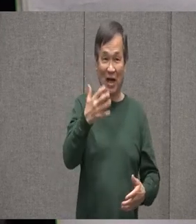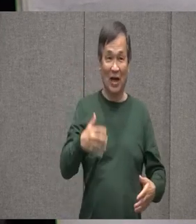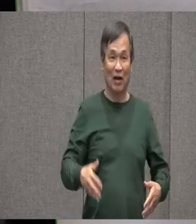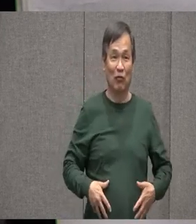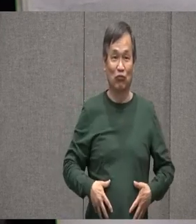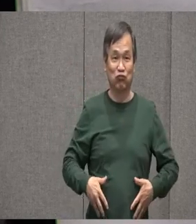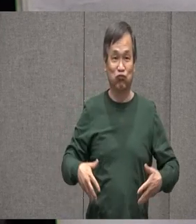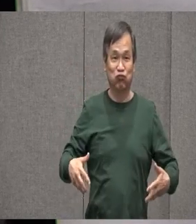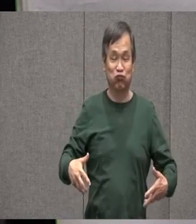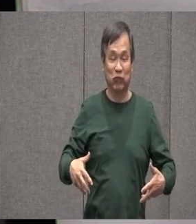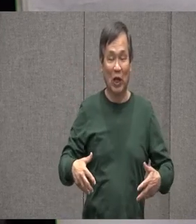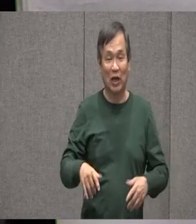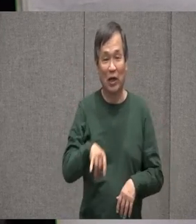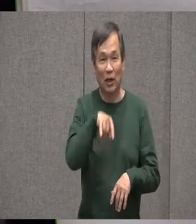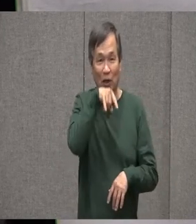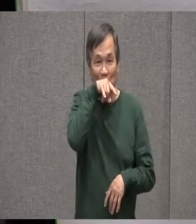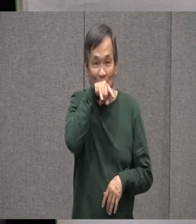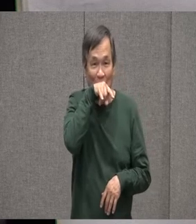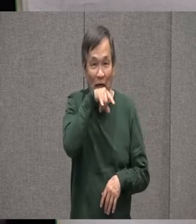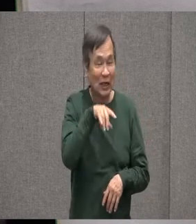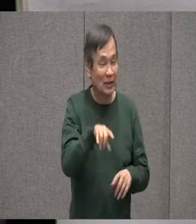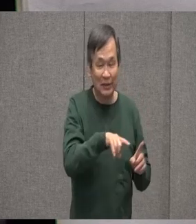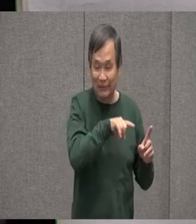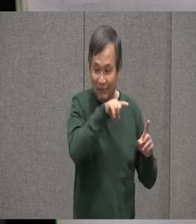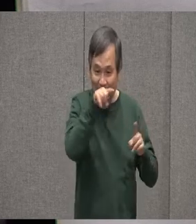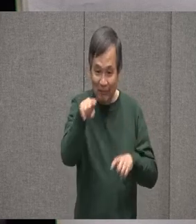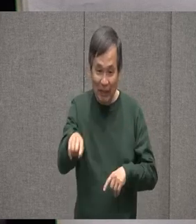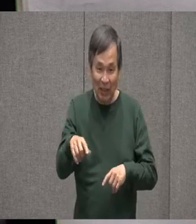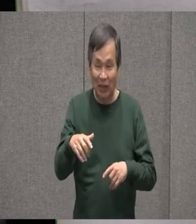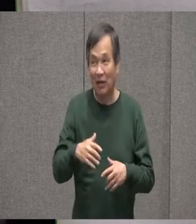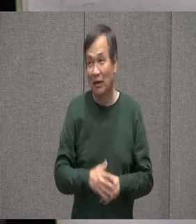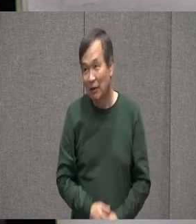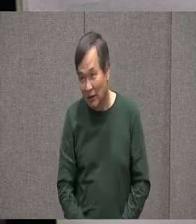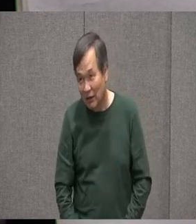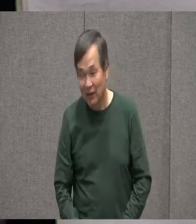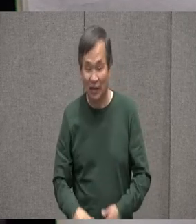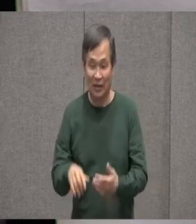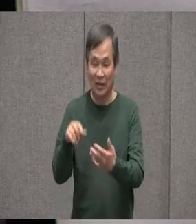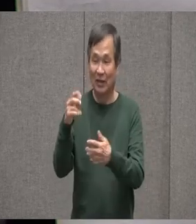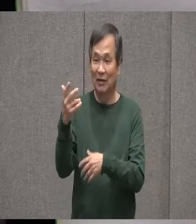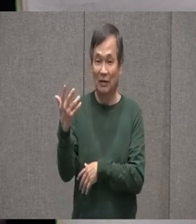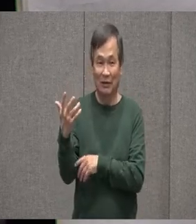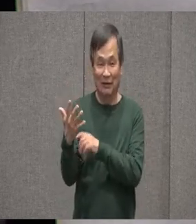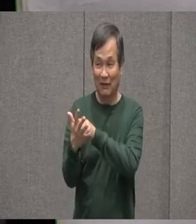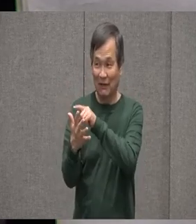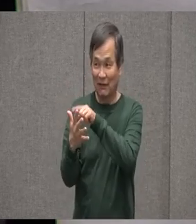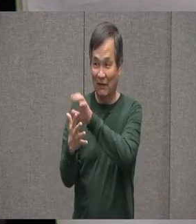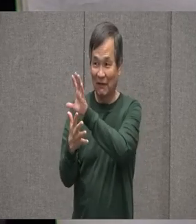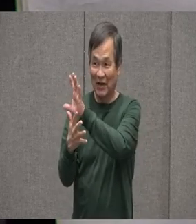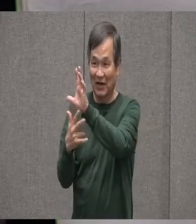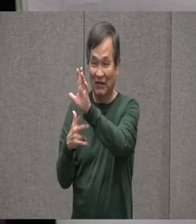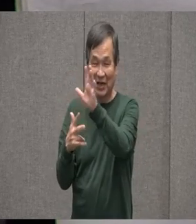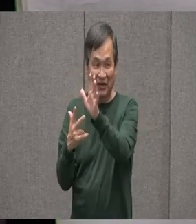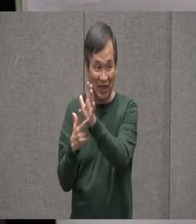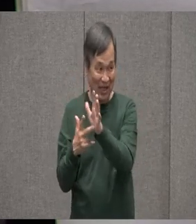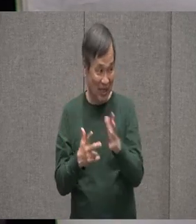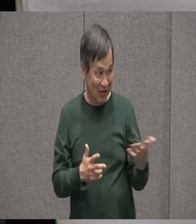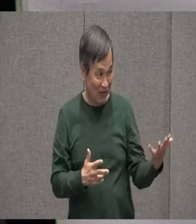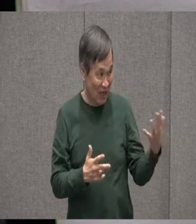way. The 5 shut their eyes and heaved heavy sighs because of the weight pulled that day.